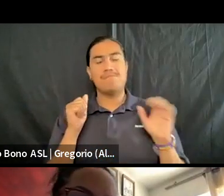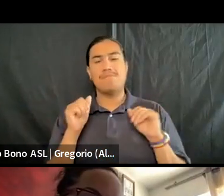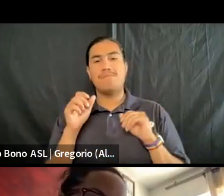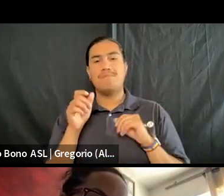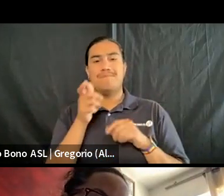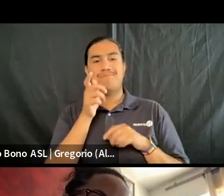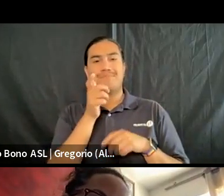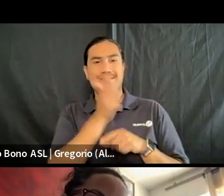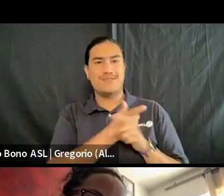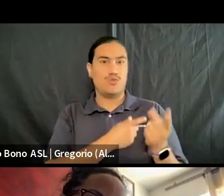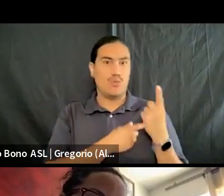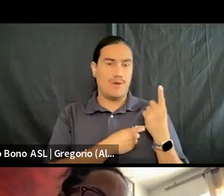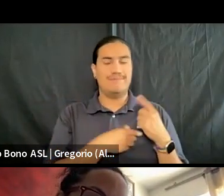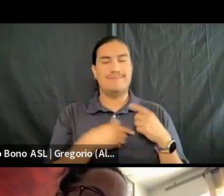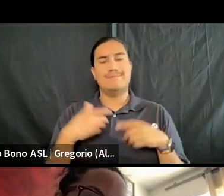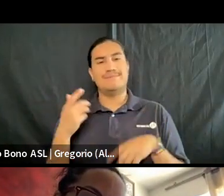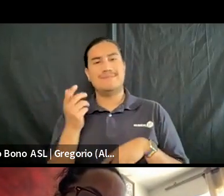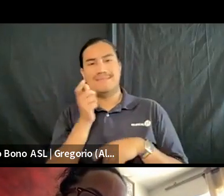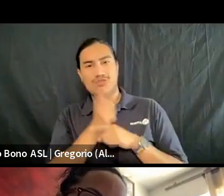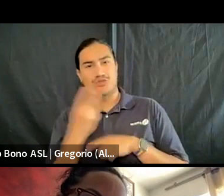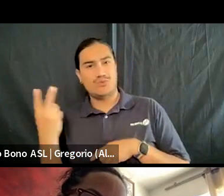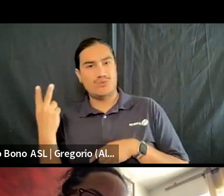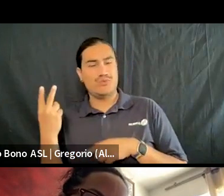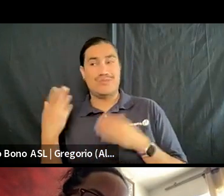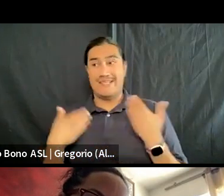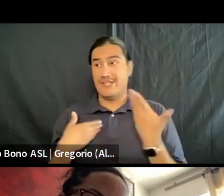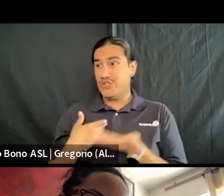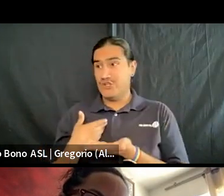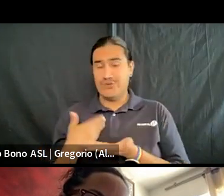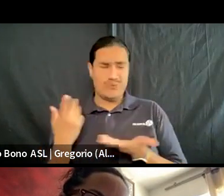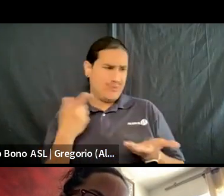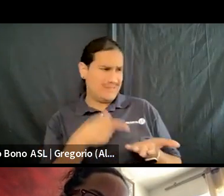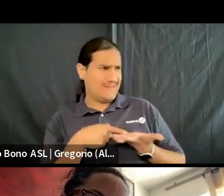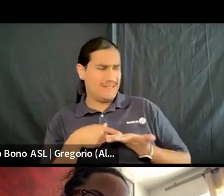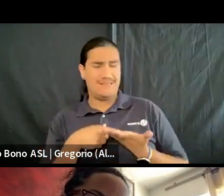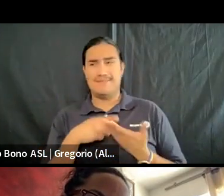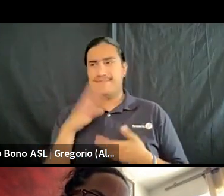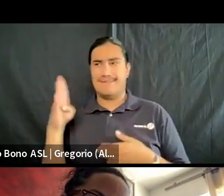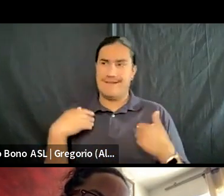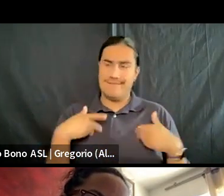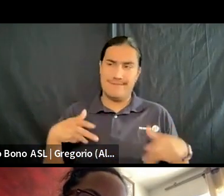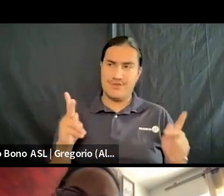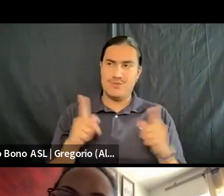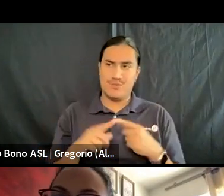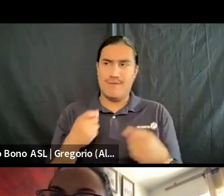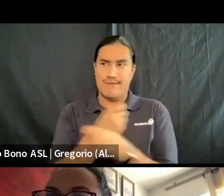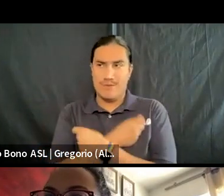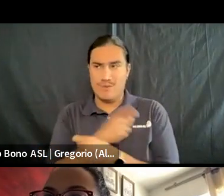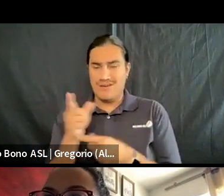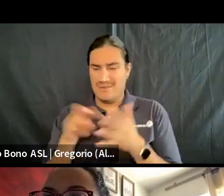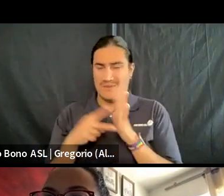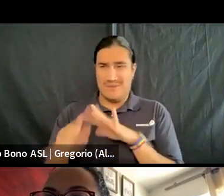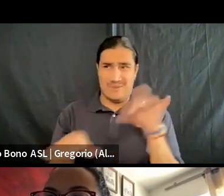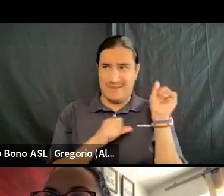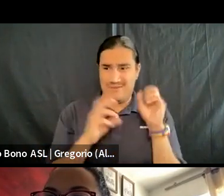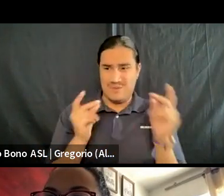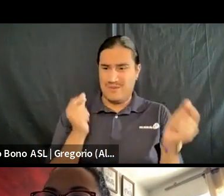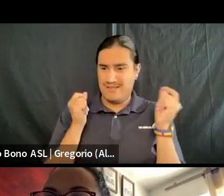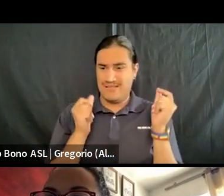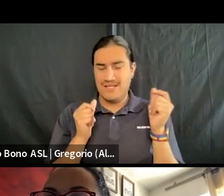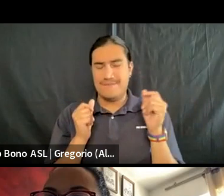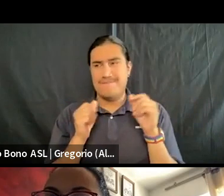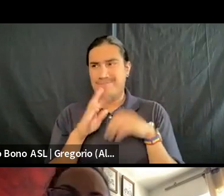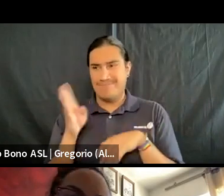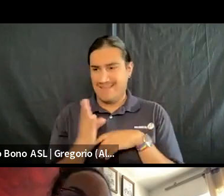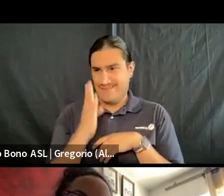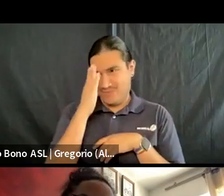Sister one, here. Sister two, what's this? I never got a chance to hug you. I mean, you left so abruptly. I